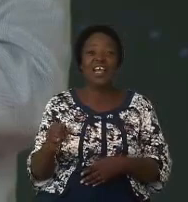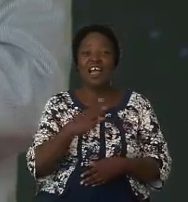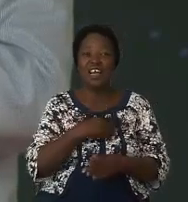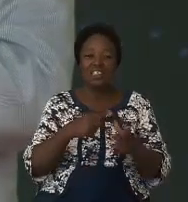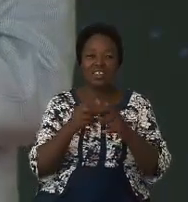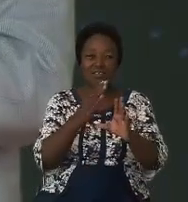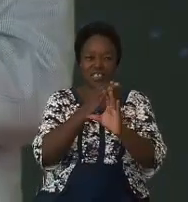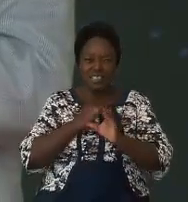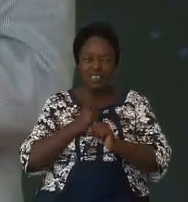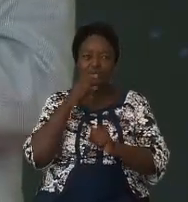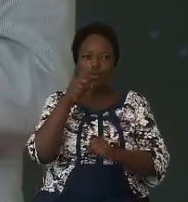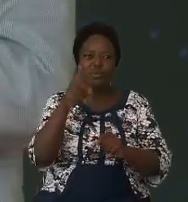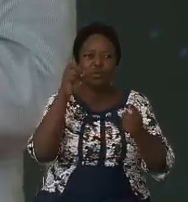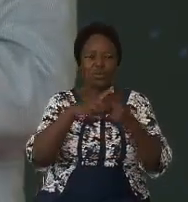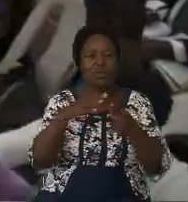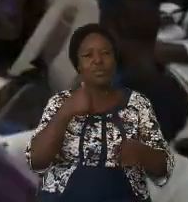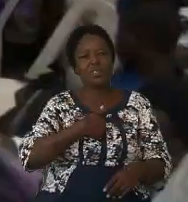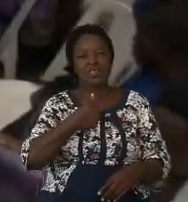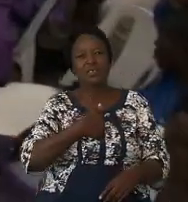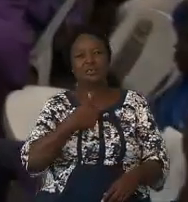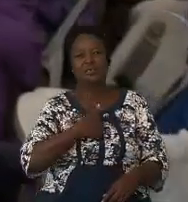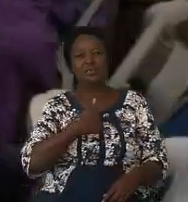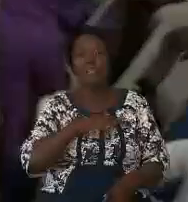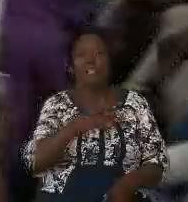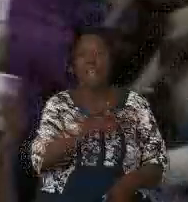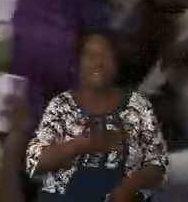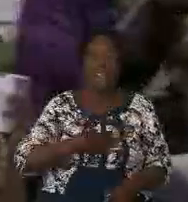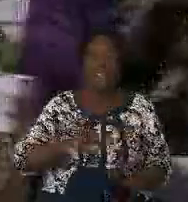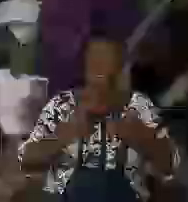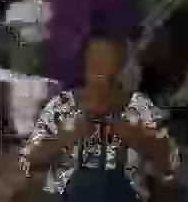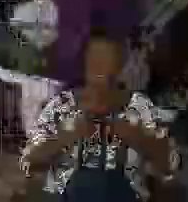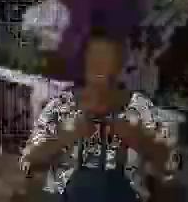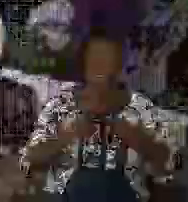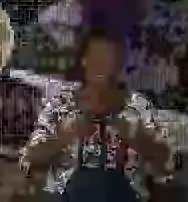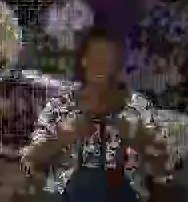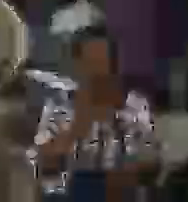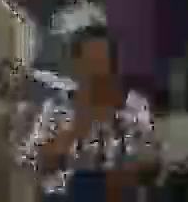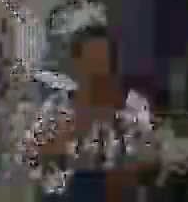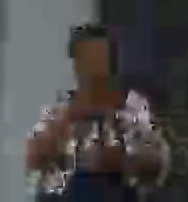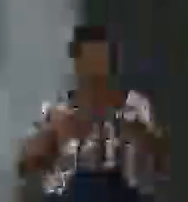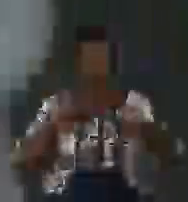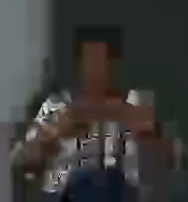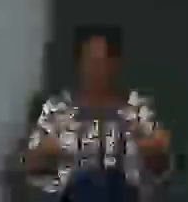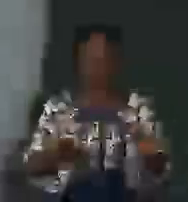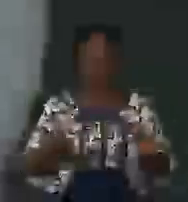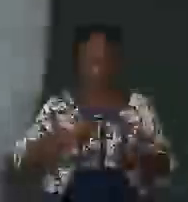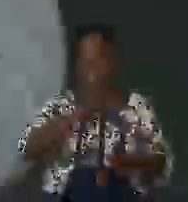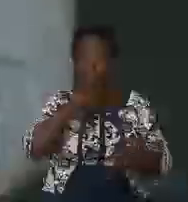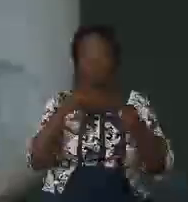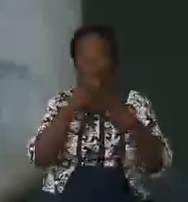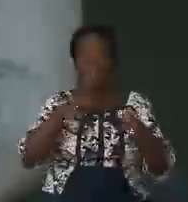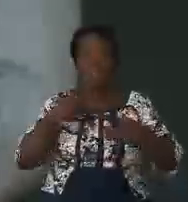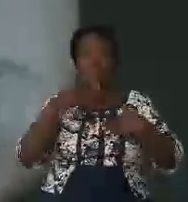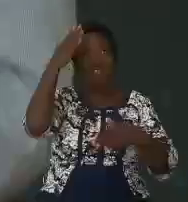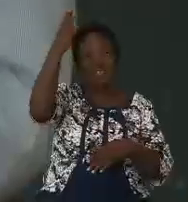returning. I said he's returning. I receive you unto myself. I'm happy here.